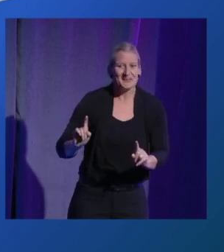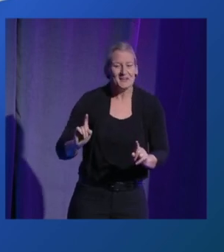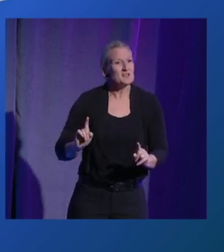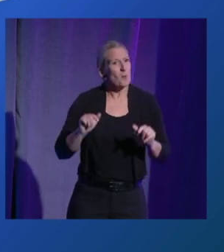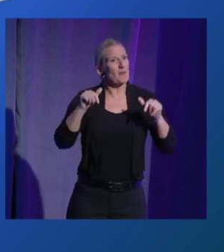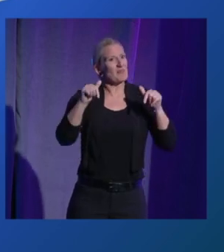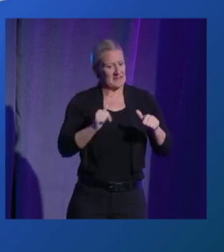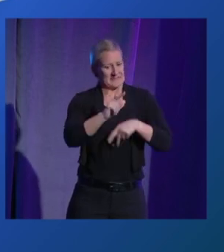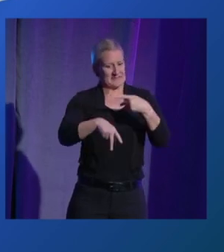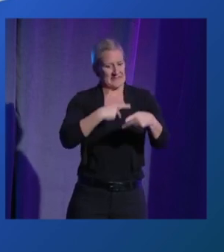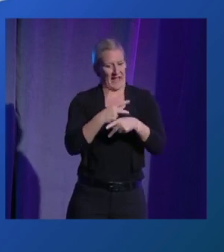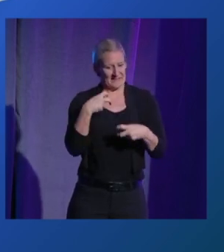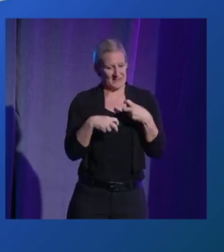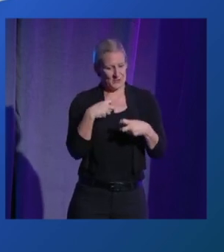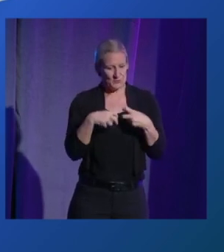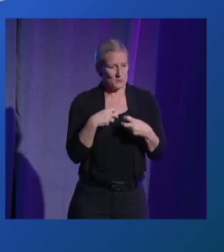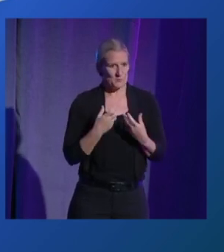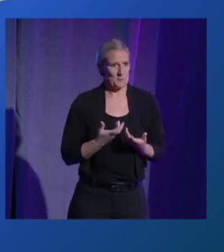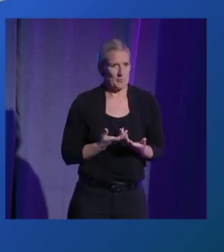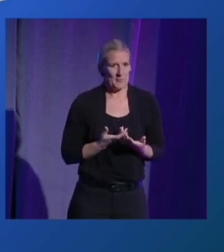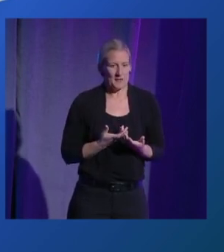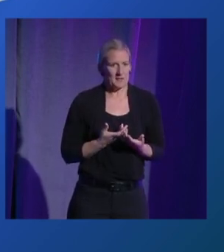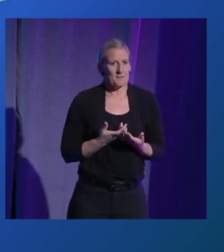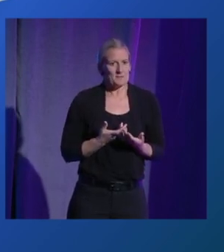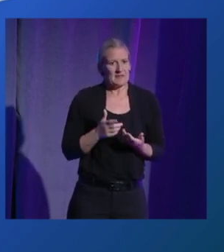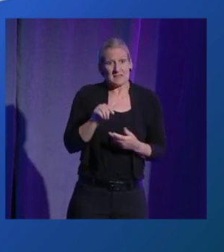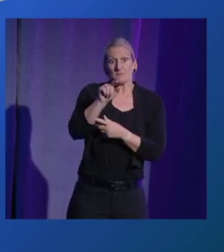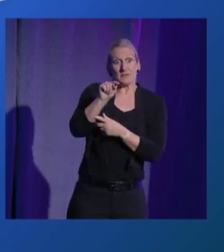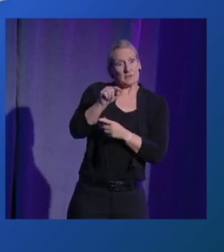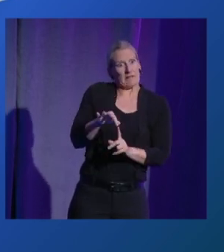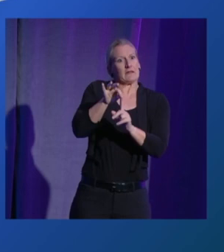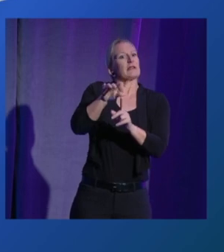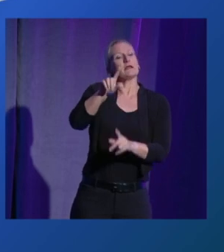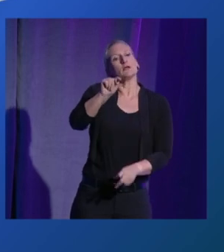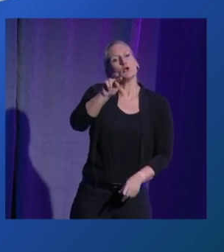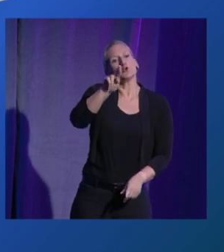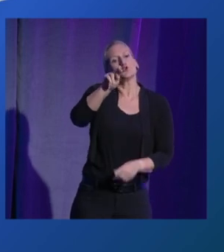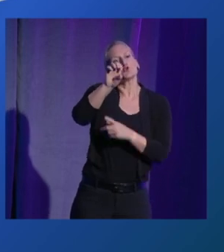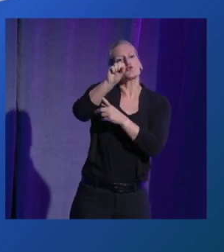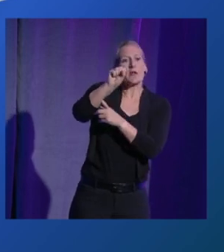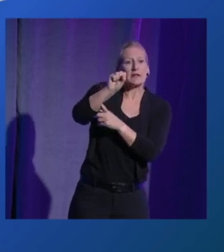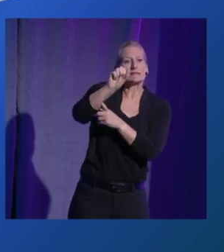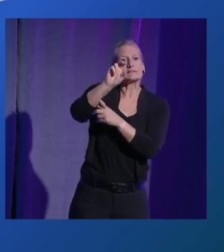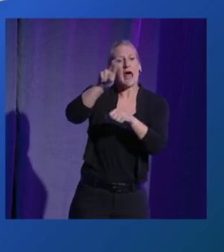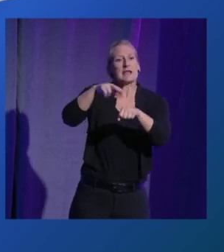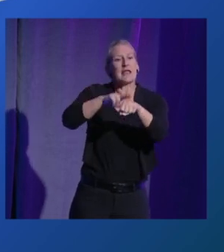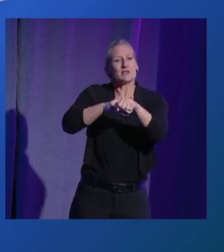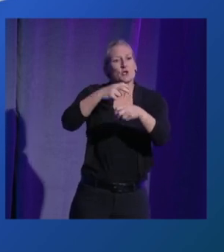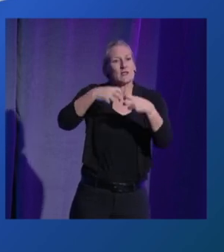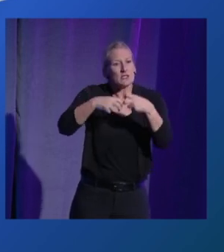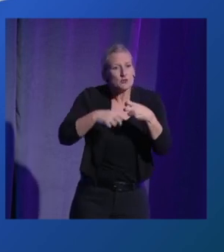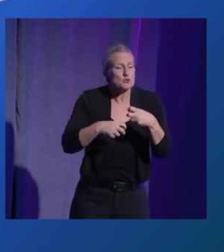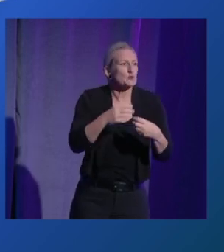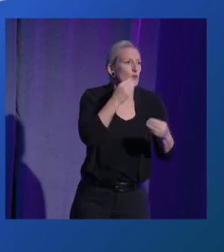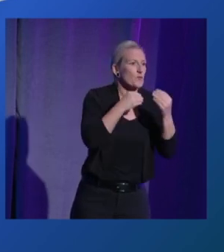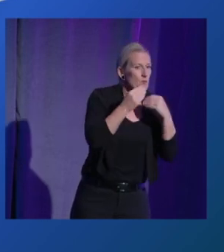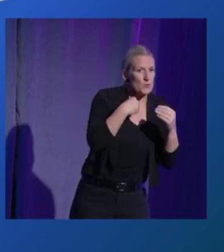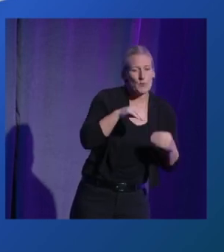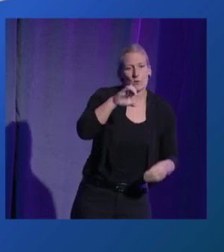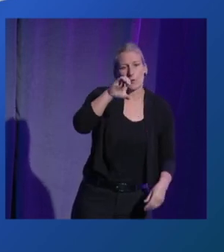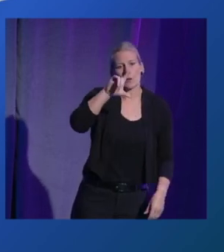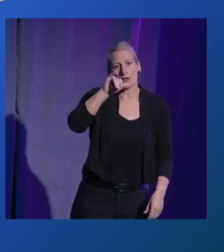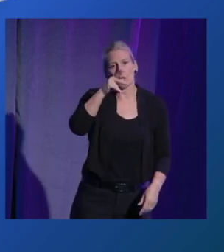issues these as I mentioned uh transnational issues food water climate migration they're really great ways to partner with